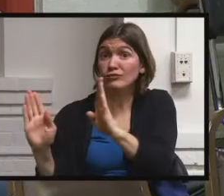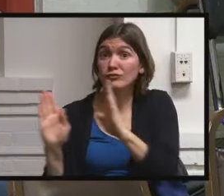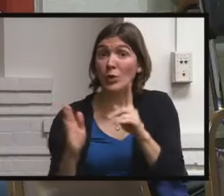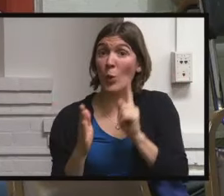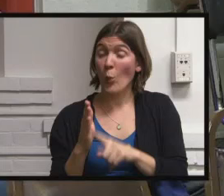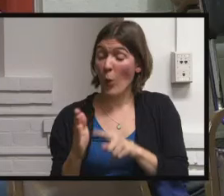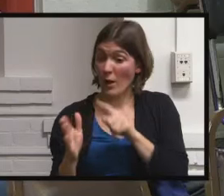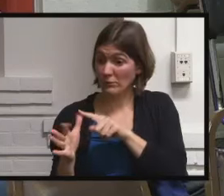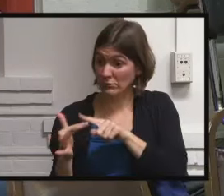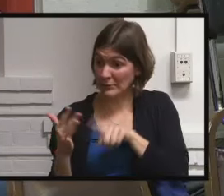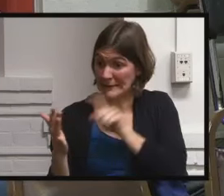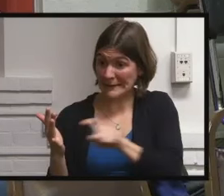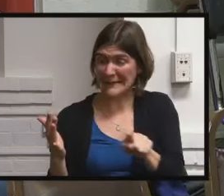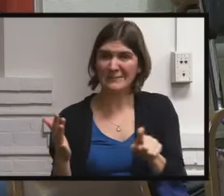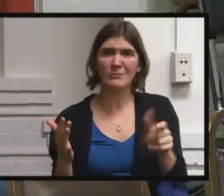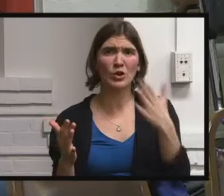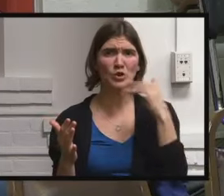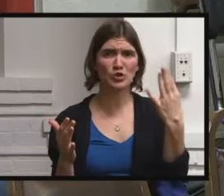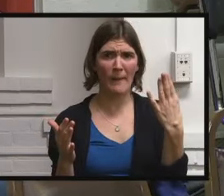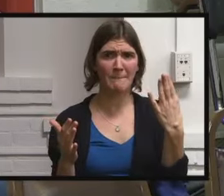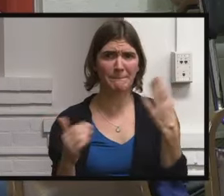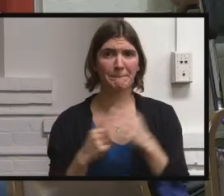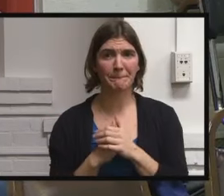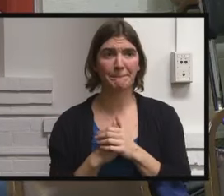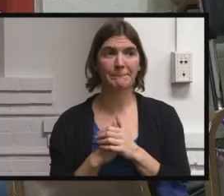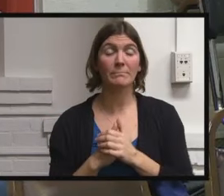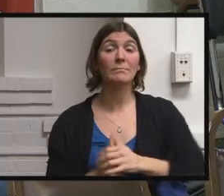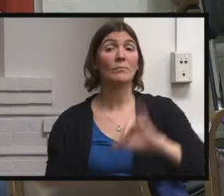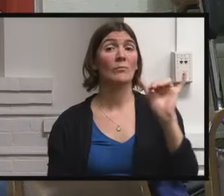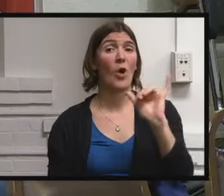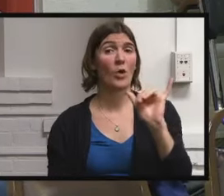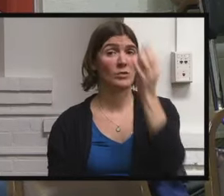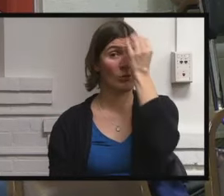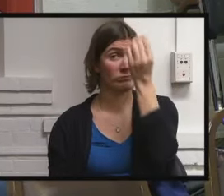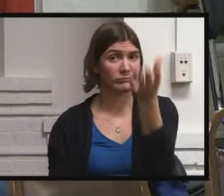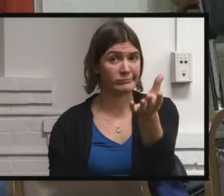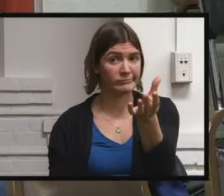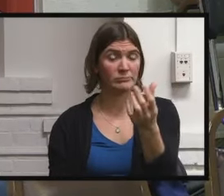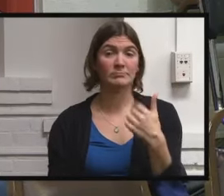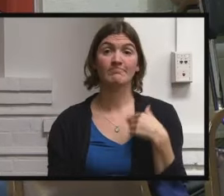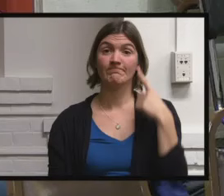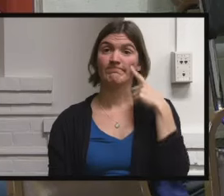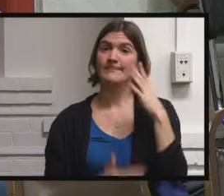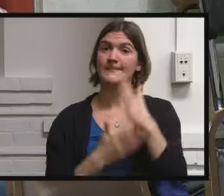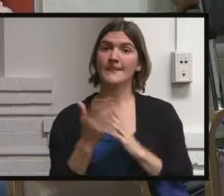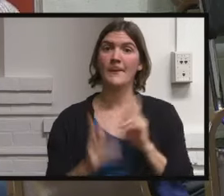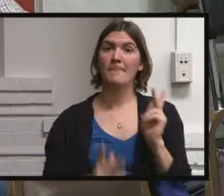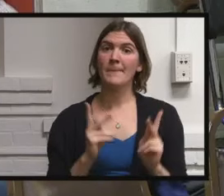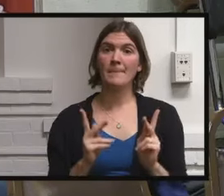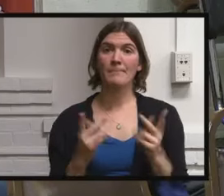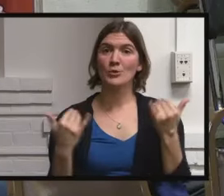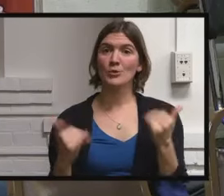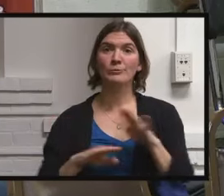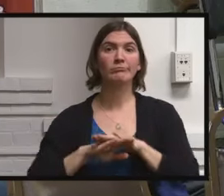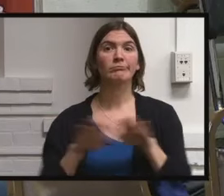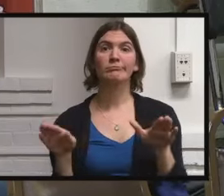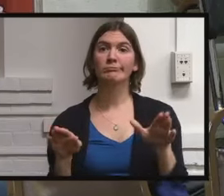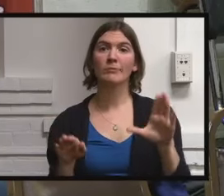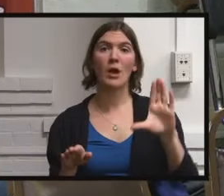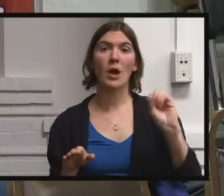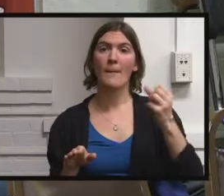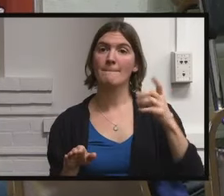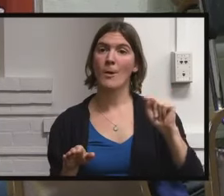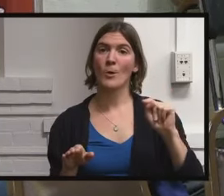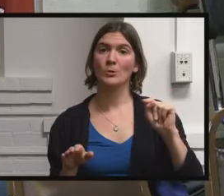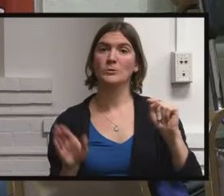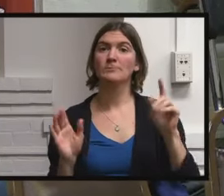to be paid attention to. The thing that I do wonder about is there are people who are not currently composting, and